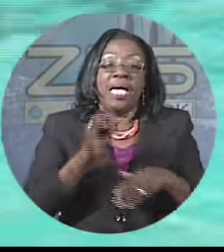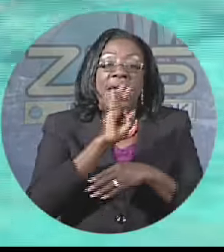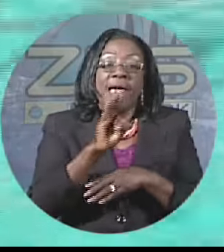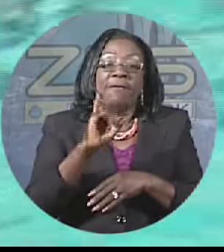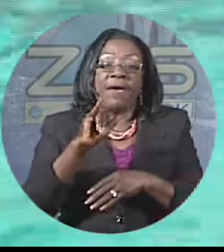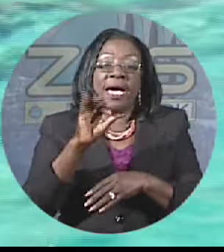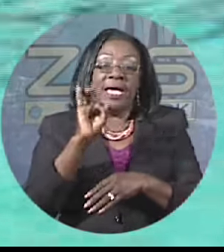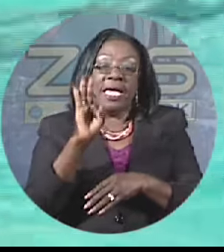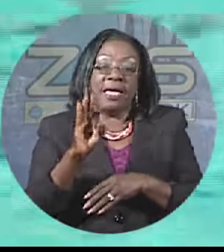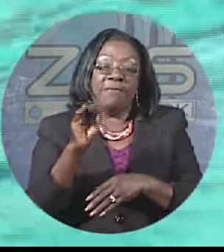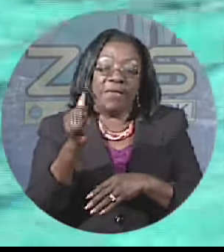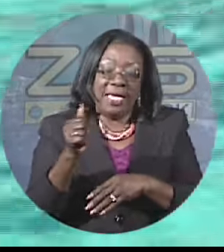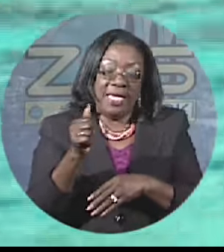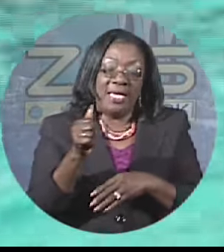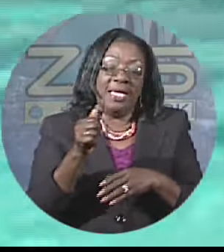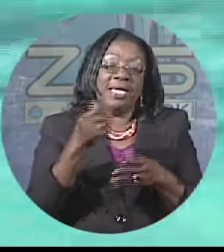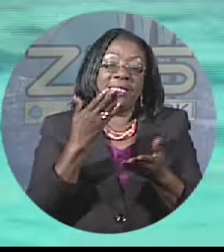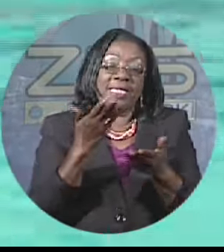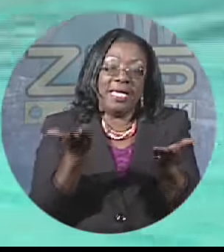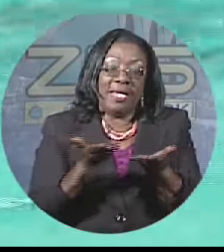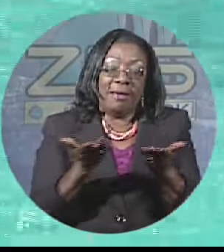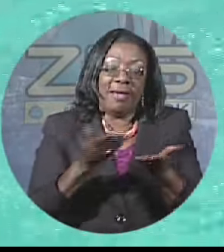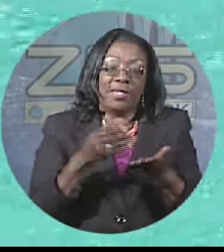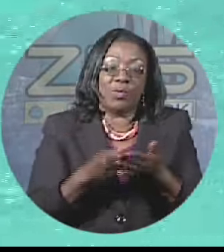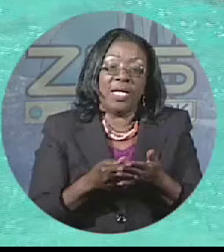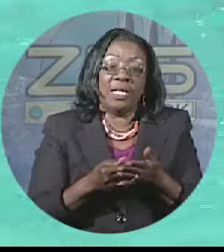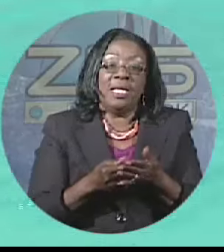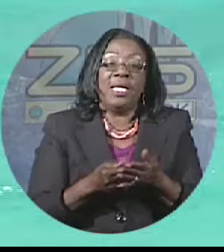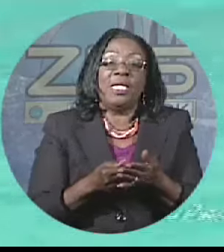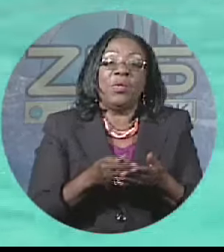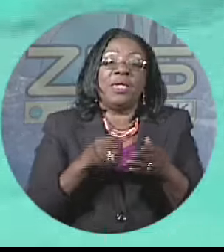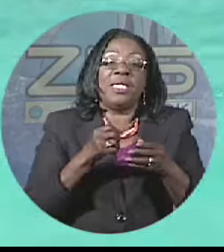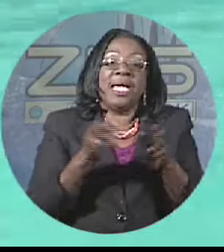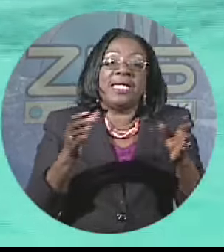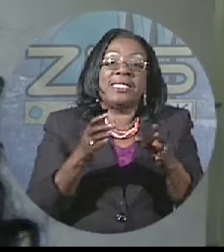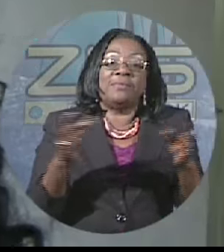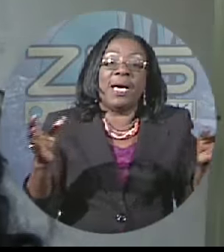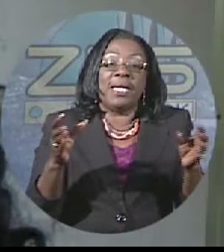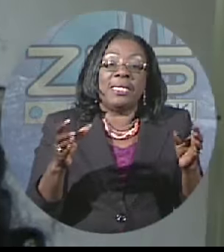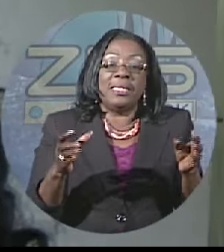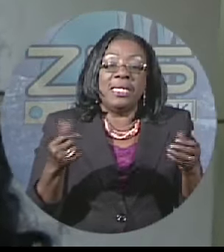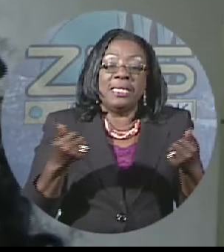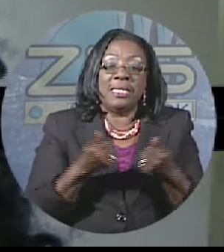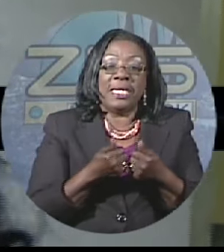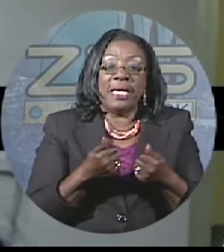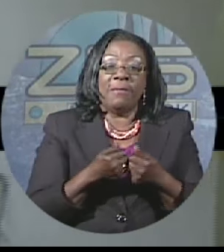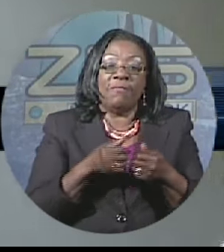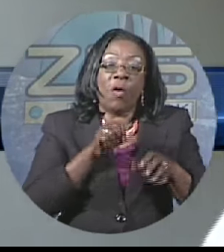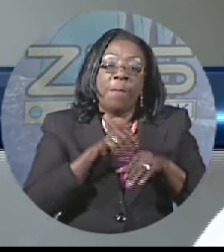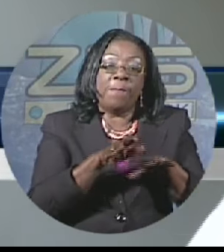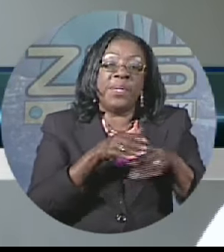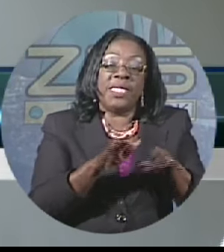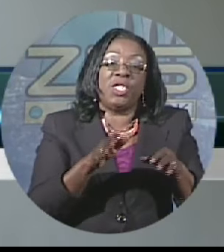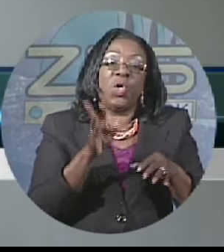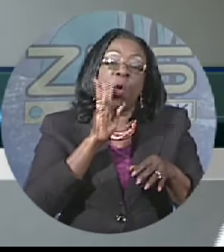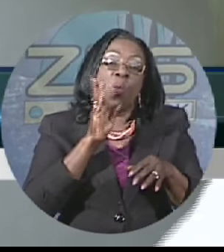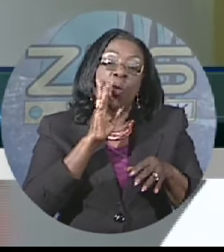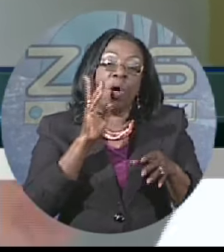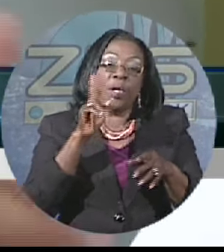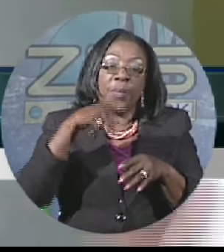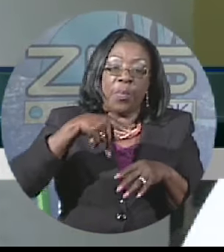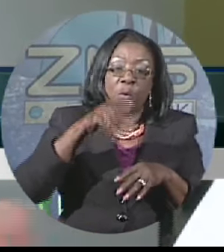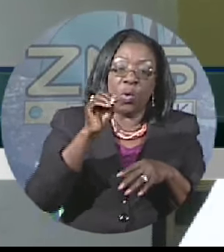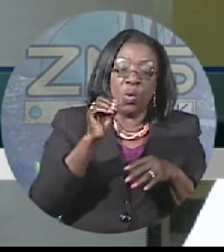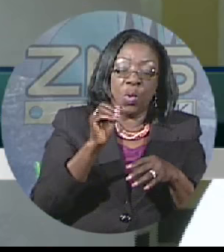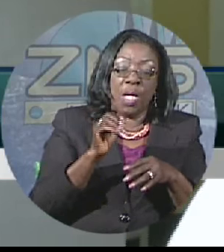And one of their goals is to expand the game by introducing beach water polo. Beach water polo is a smaller number of the players. The